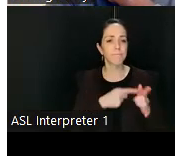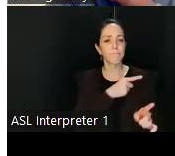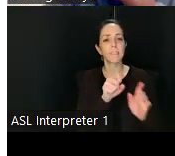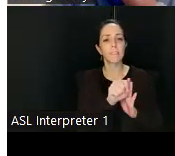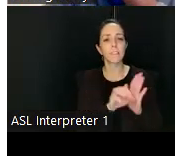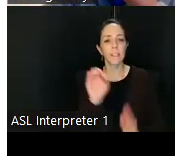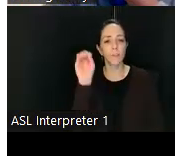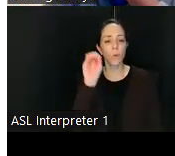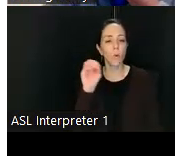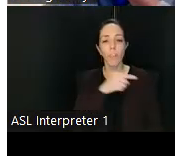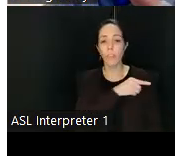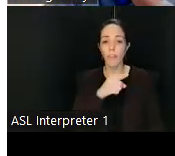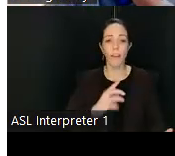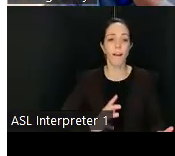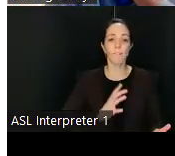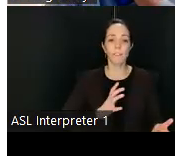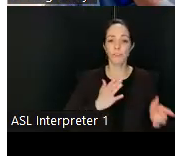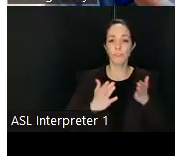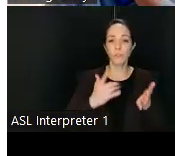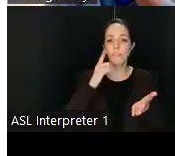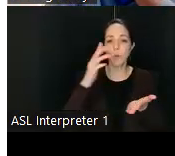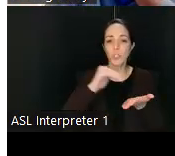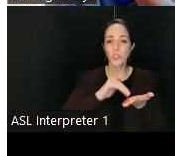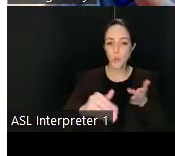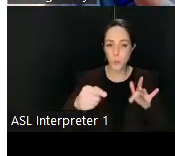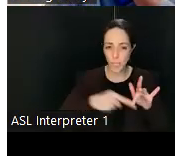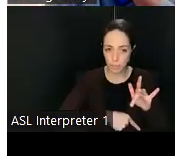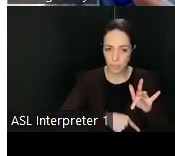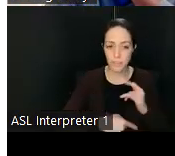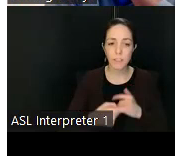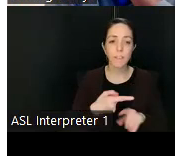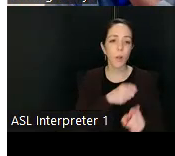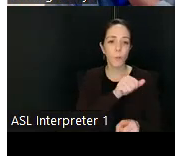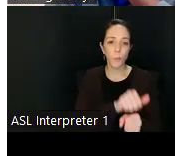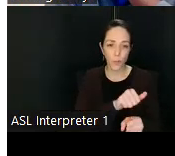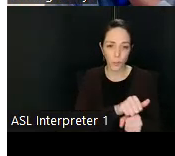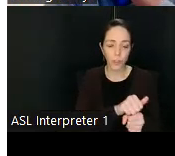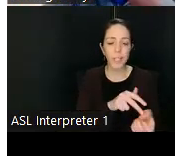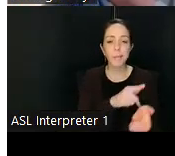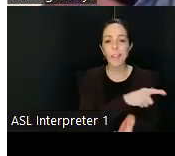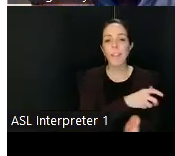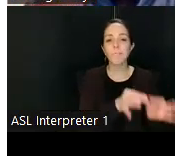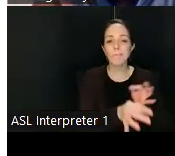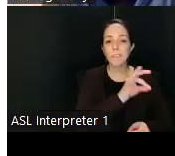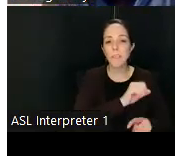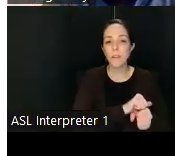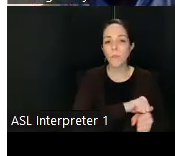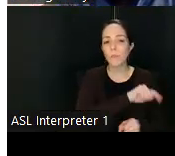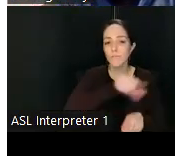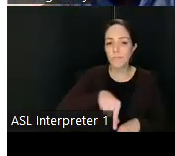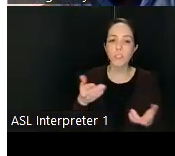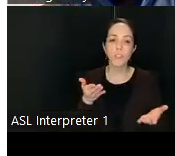as official services for excused absences from work as a service to the state/local government akin to jury duty.